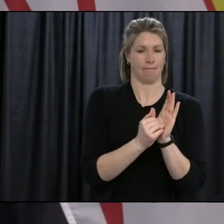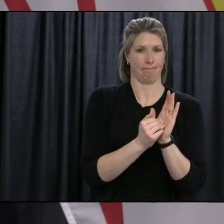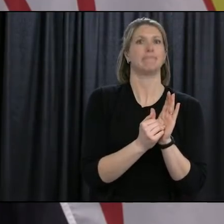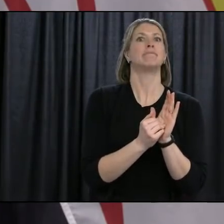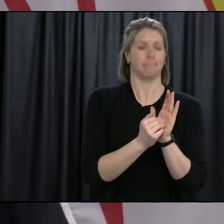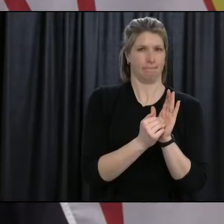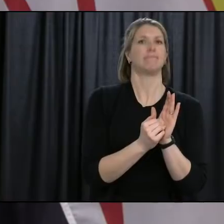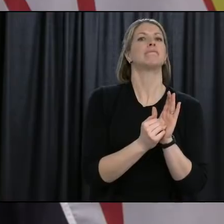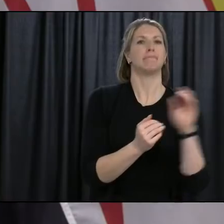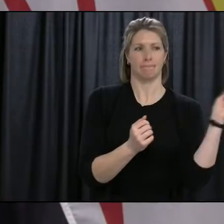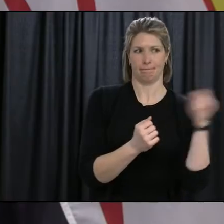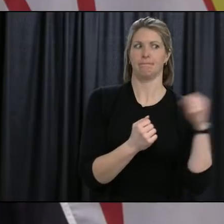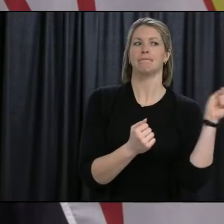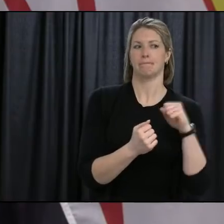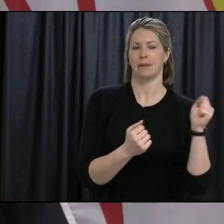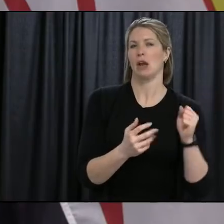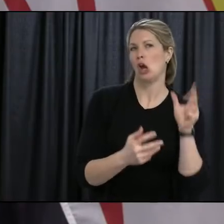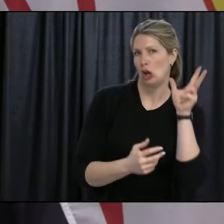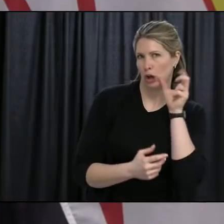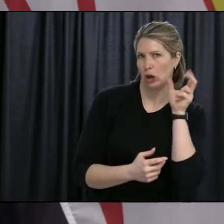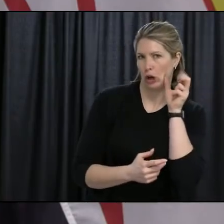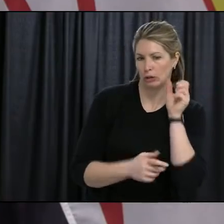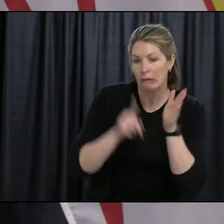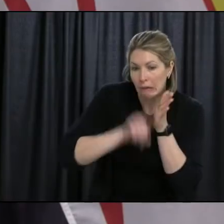variant coming out of the New York area, yeah.